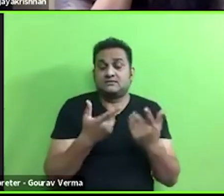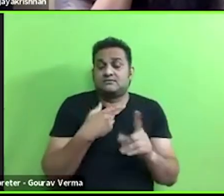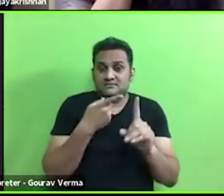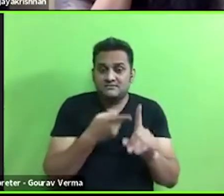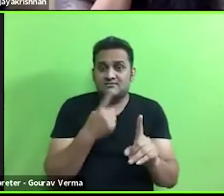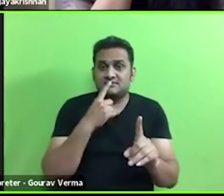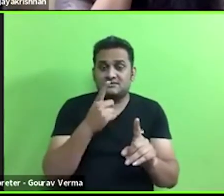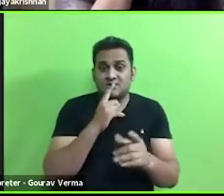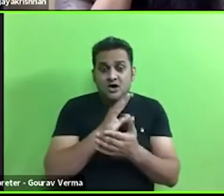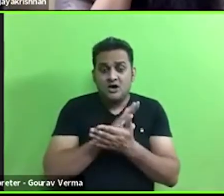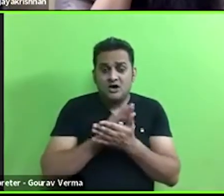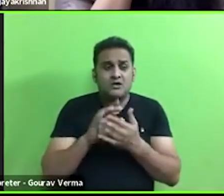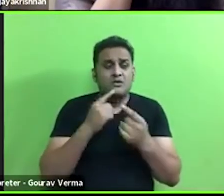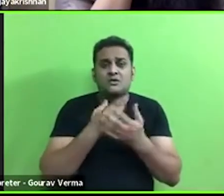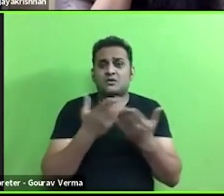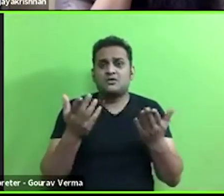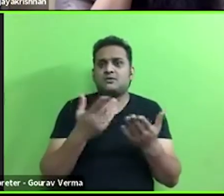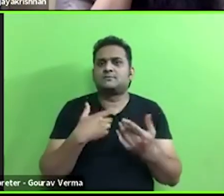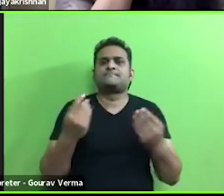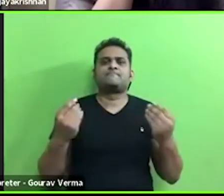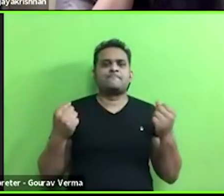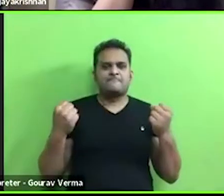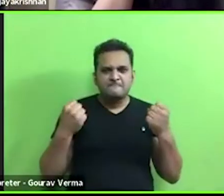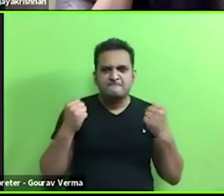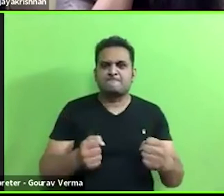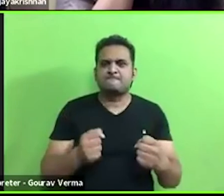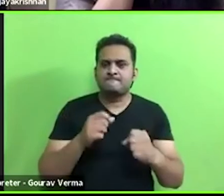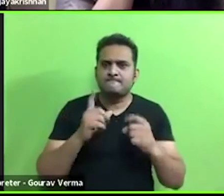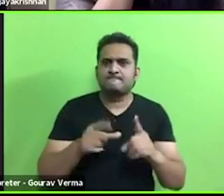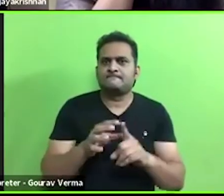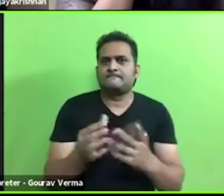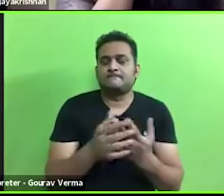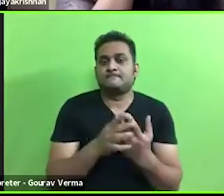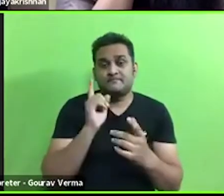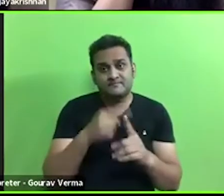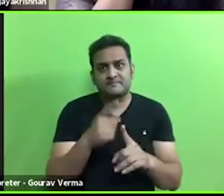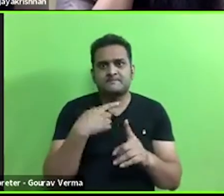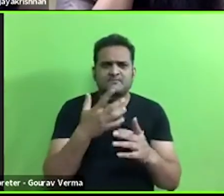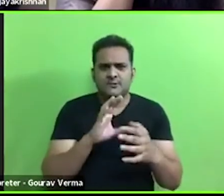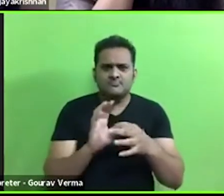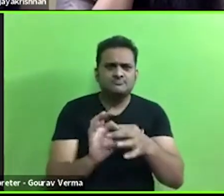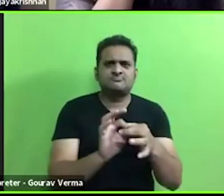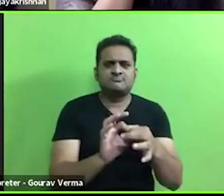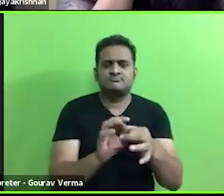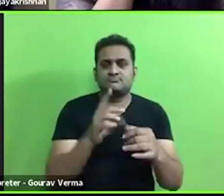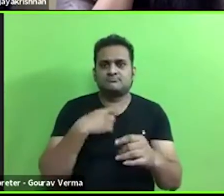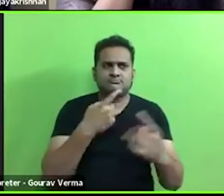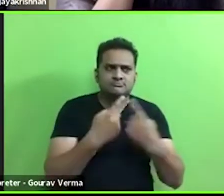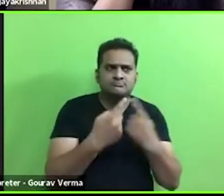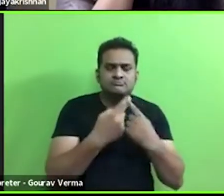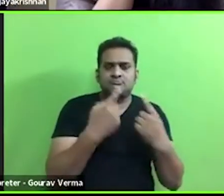honesty and integrity is all we can hold on to and try to keep pegging along, because the conversation is still